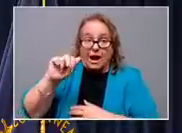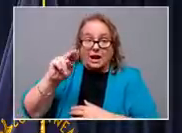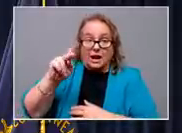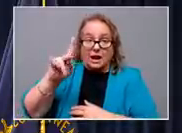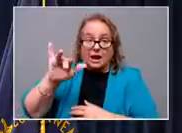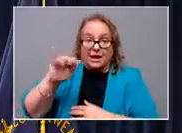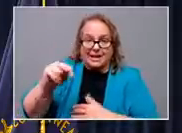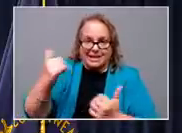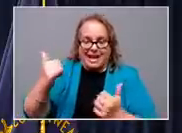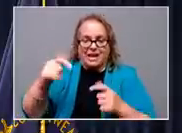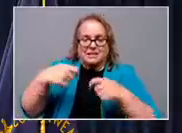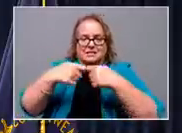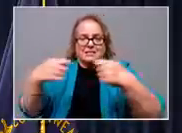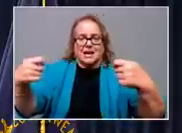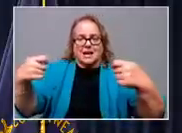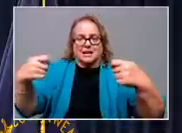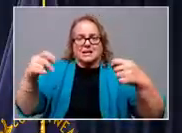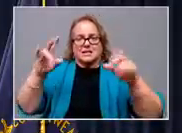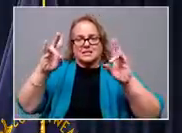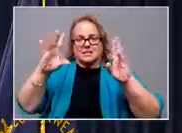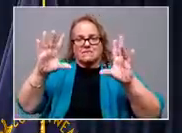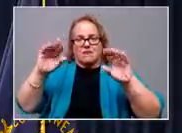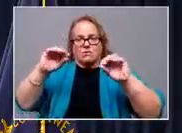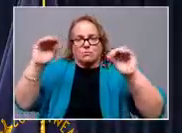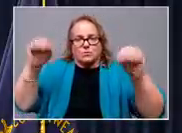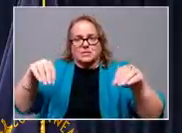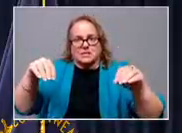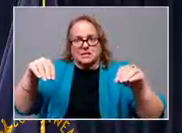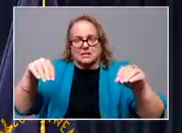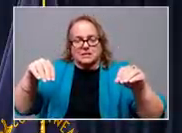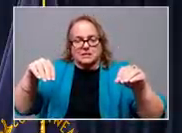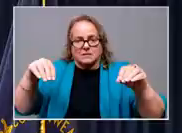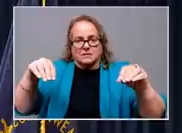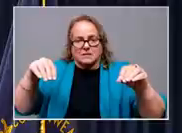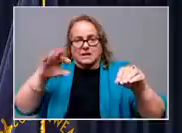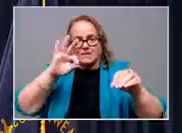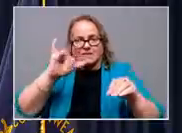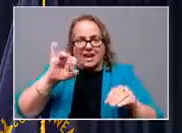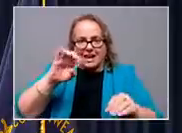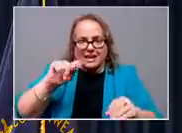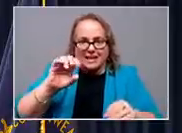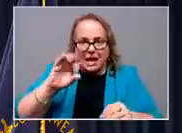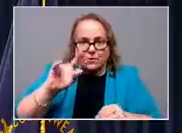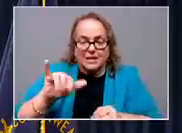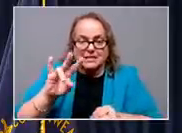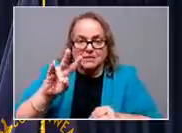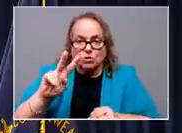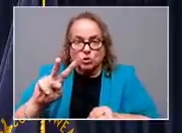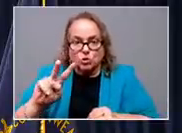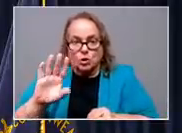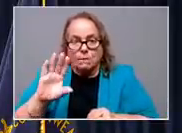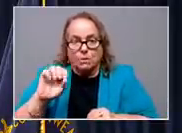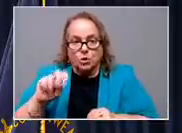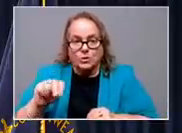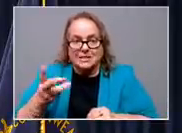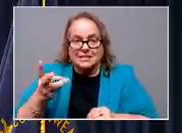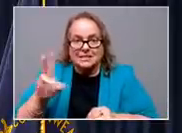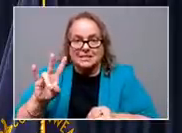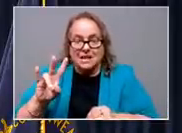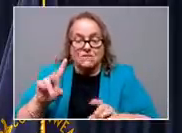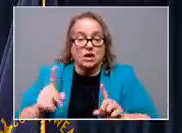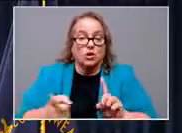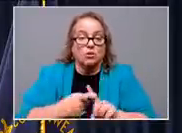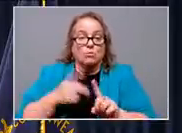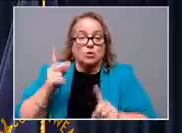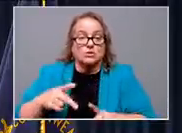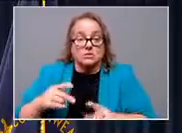at 75% apiece. Fayette County up to 72, Boone at 67, and making its first entry in a while, Jefferson